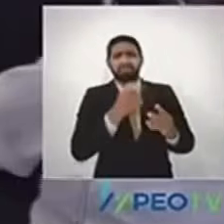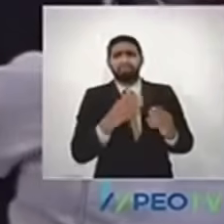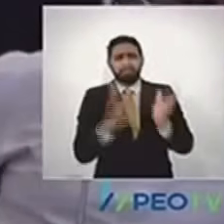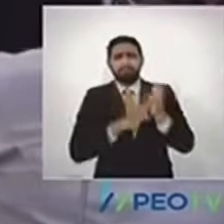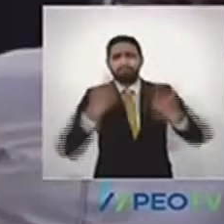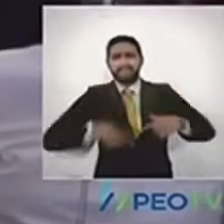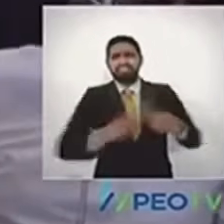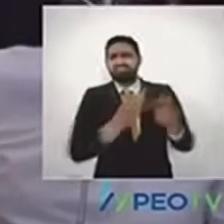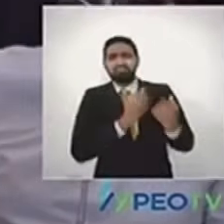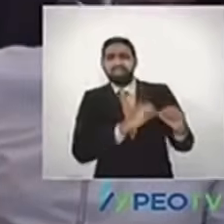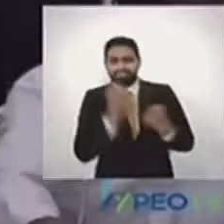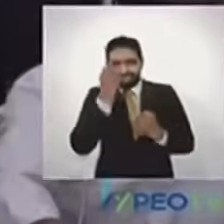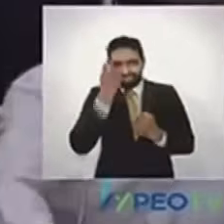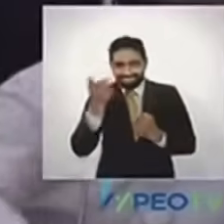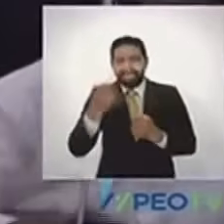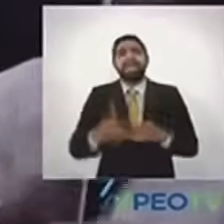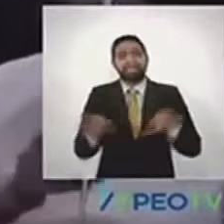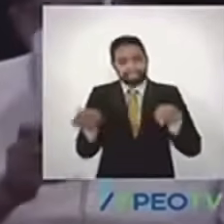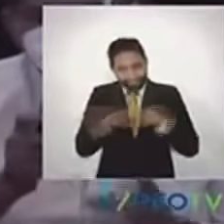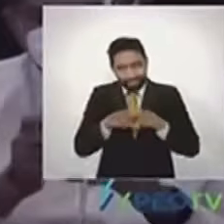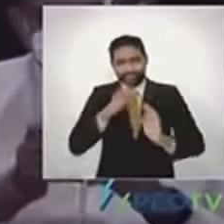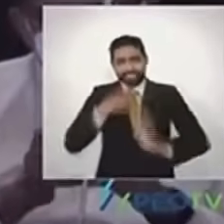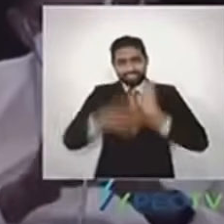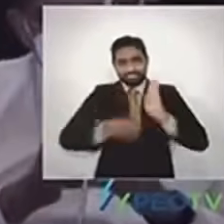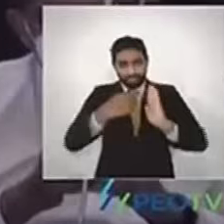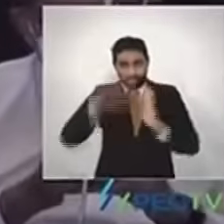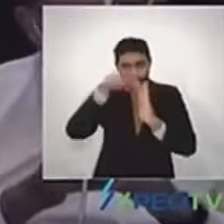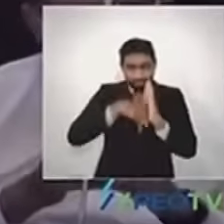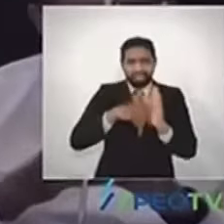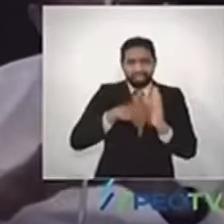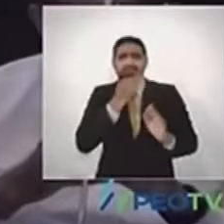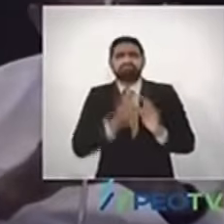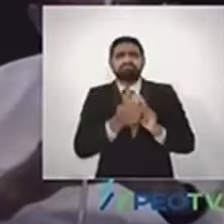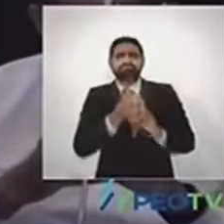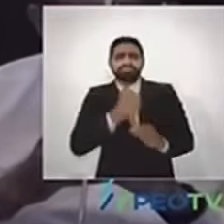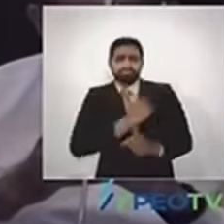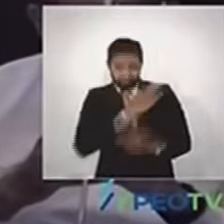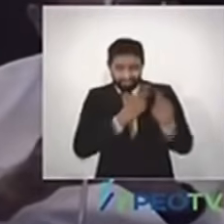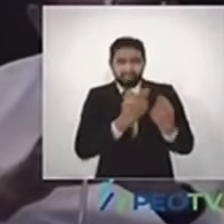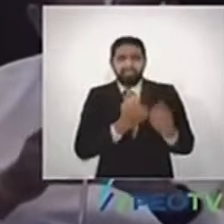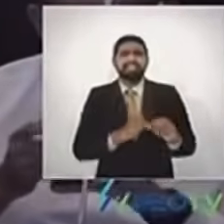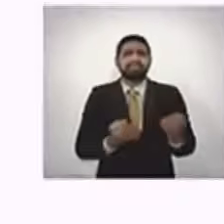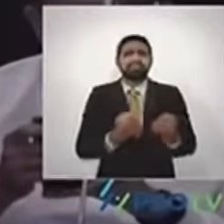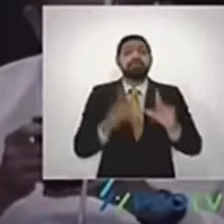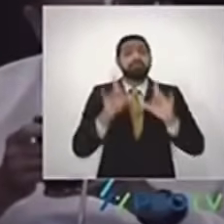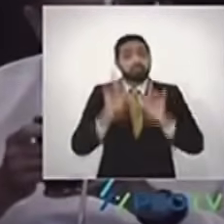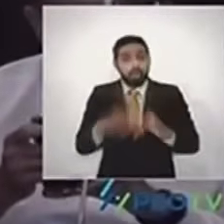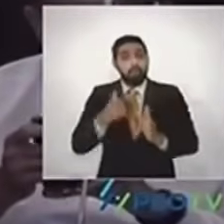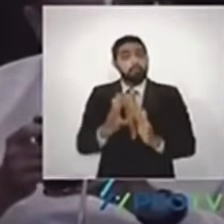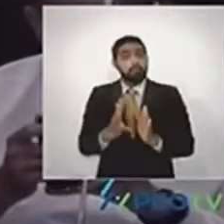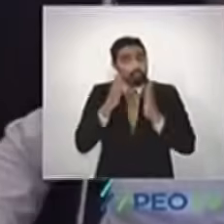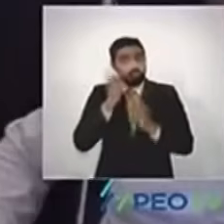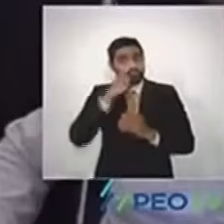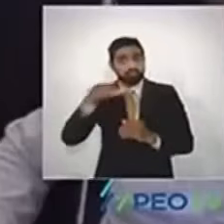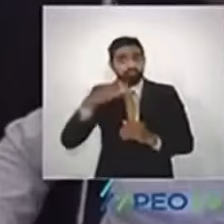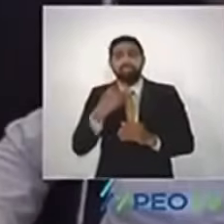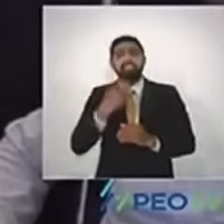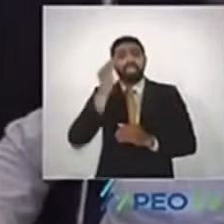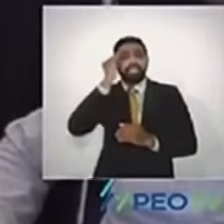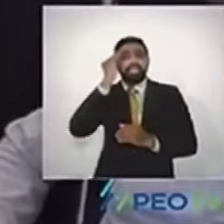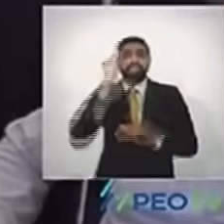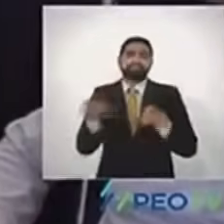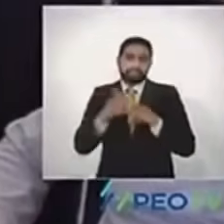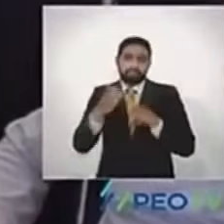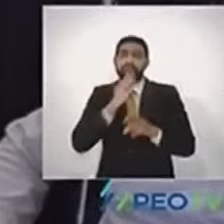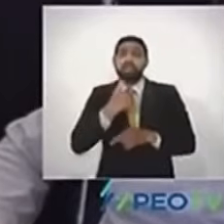president when we hit a recession. What to do? The United States is the utopia most of those on the other side dreams of. However, America is the country with the